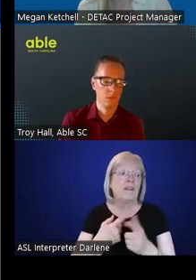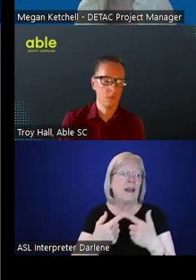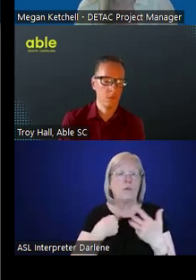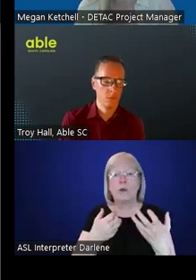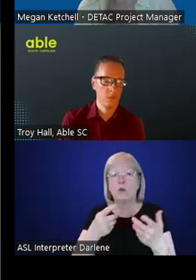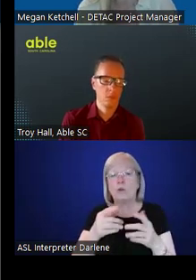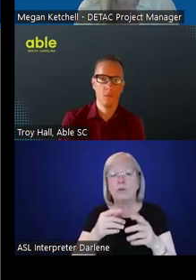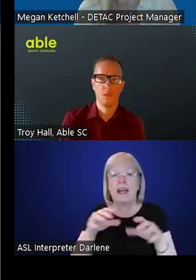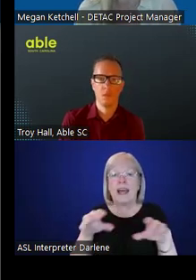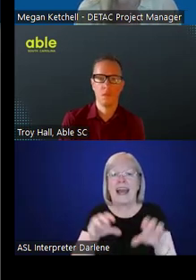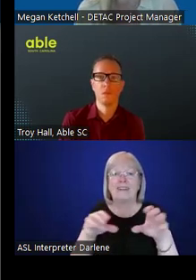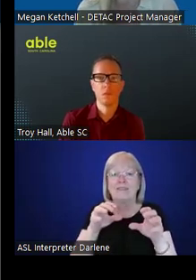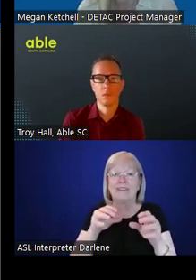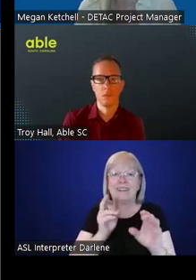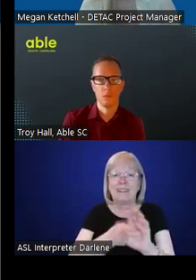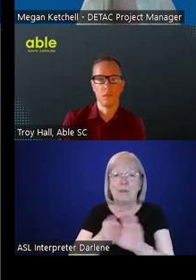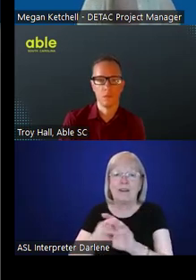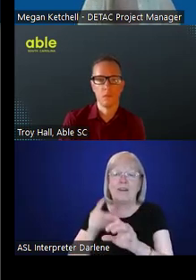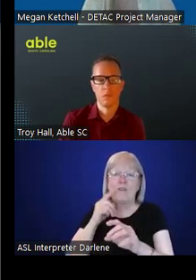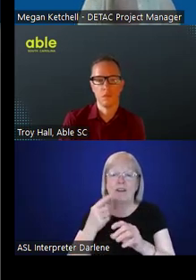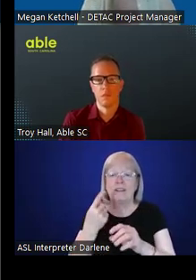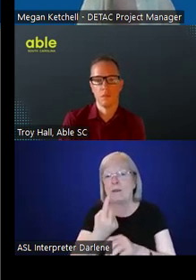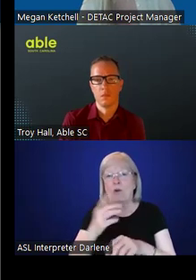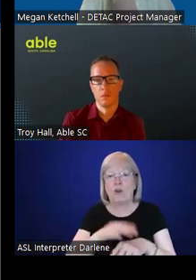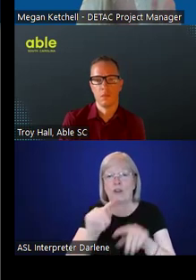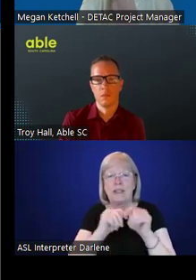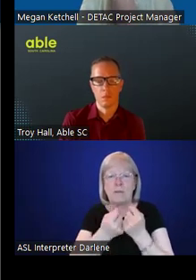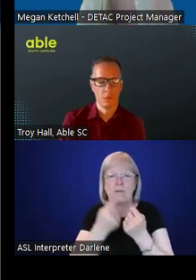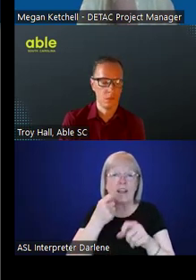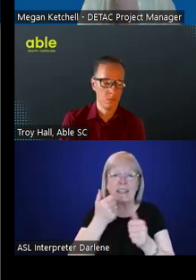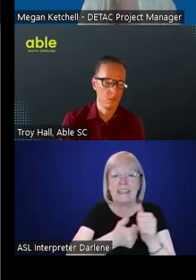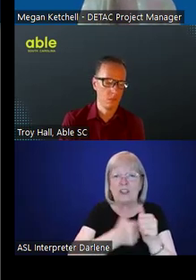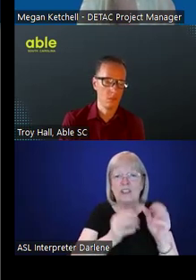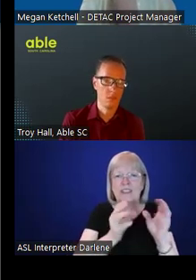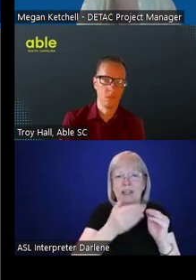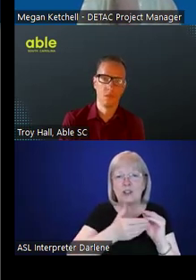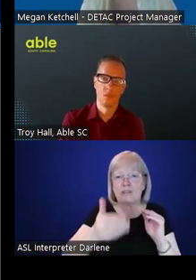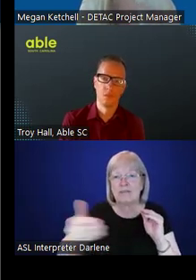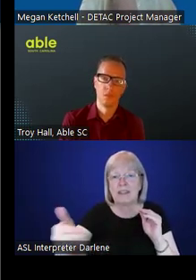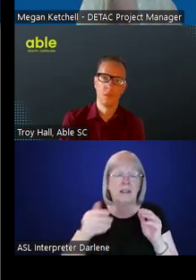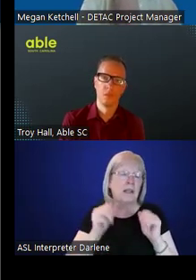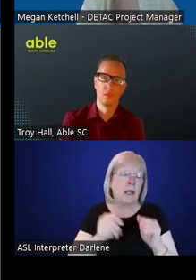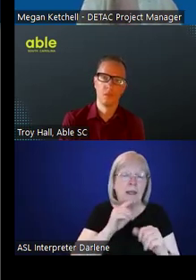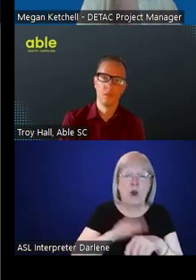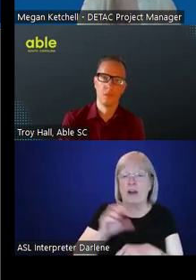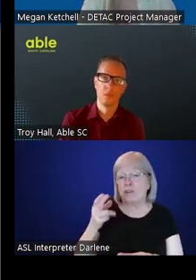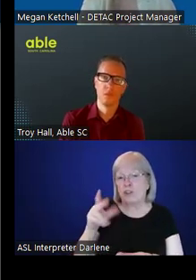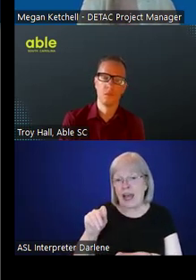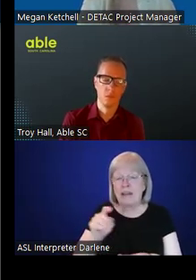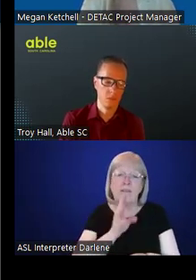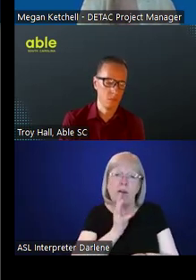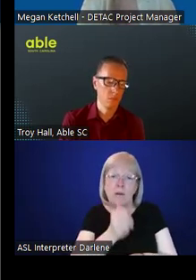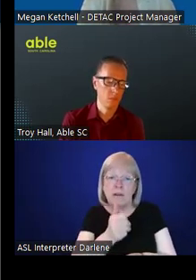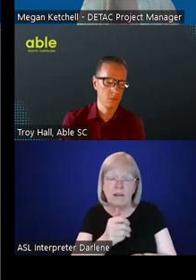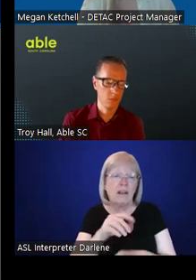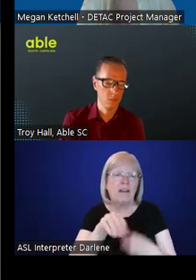least someone from your team in each session. And that could look like chat, verbal, video, audio,